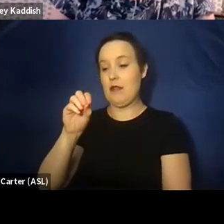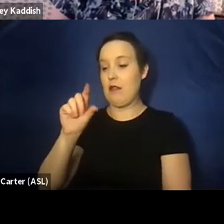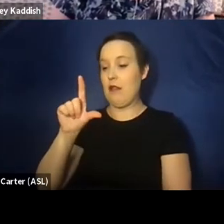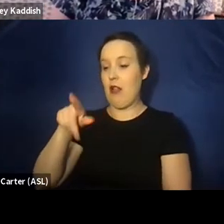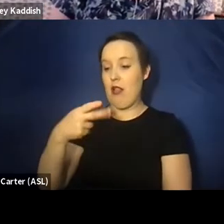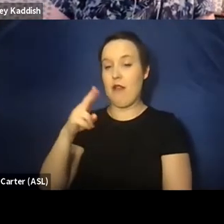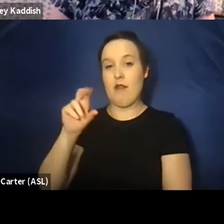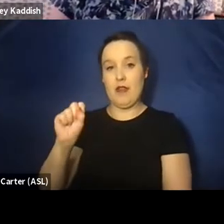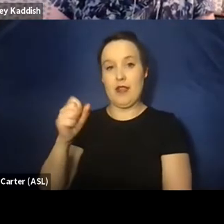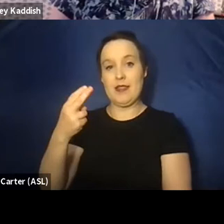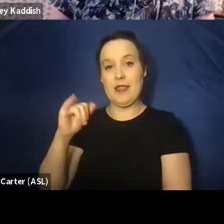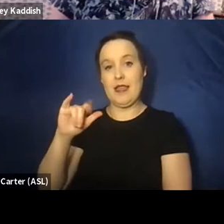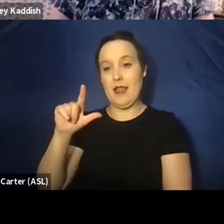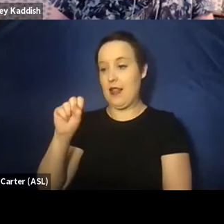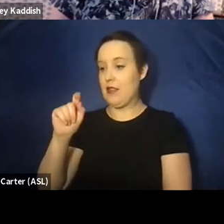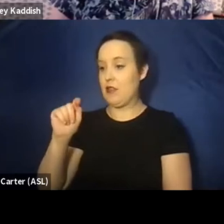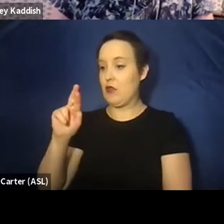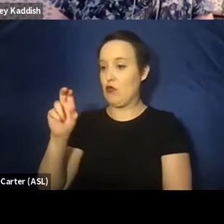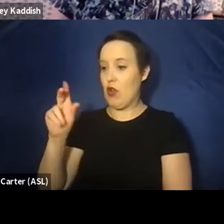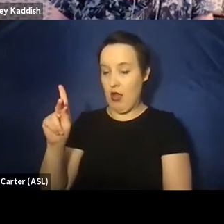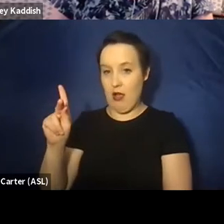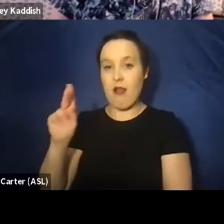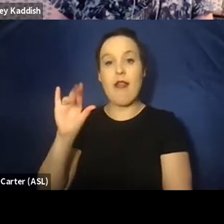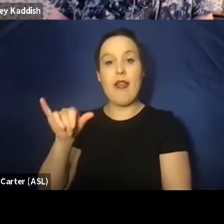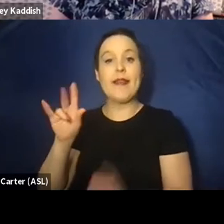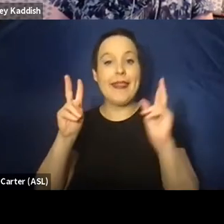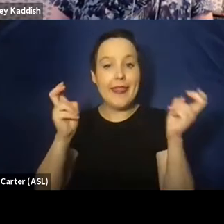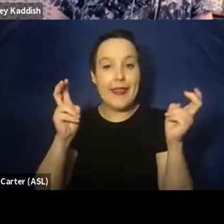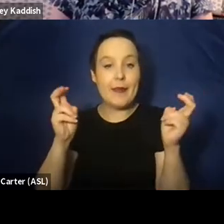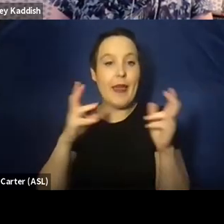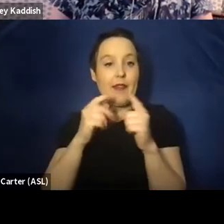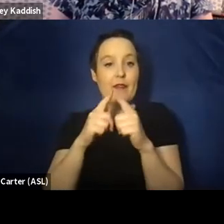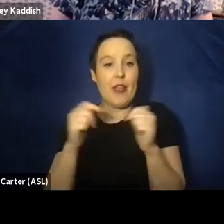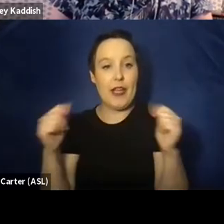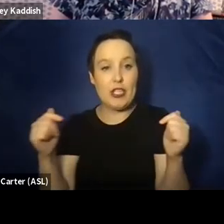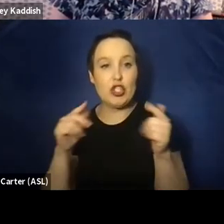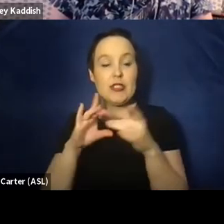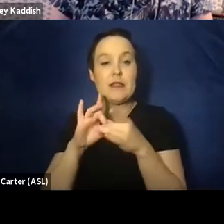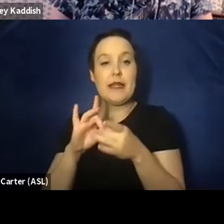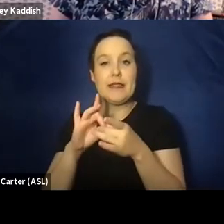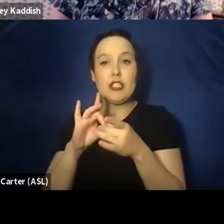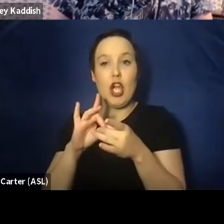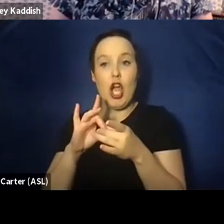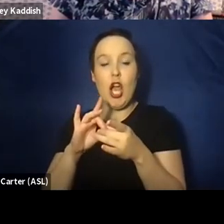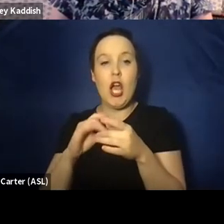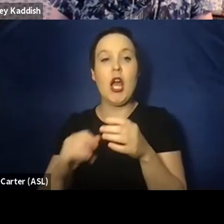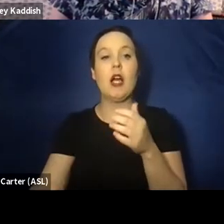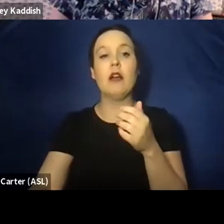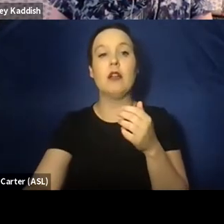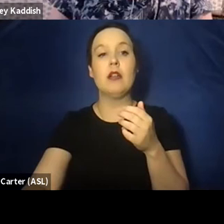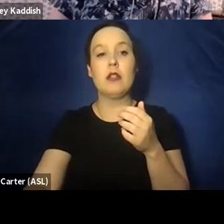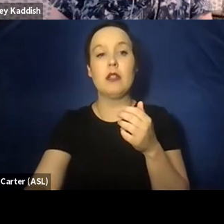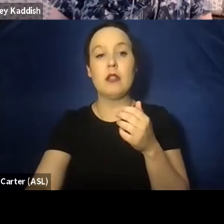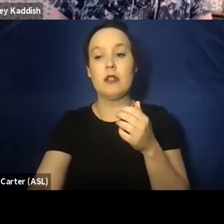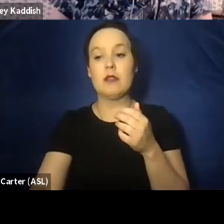And it is a theme and variations based on the hymn of Draw the